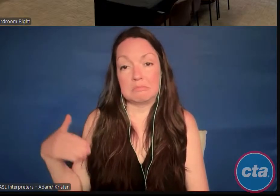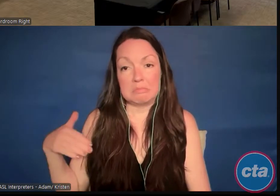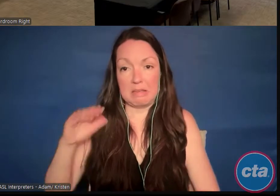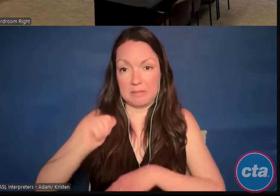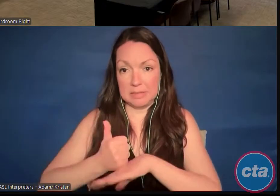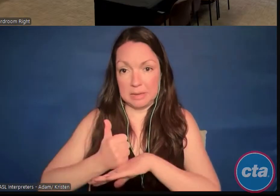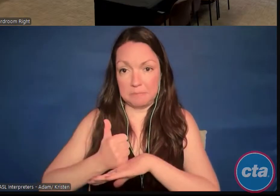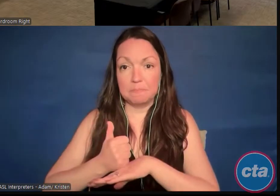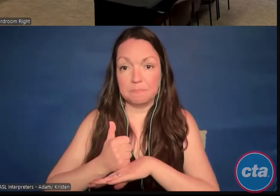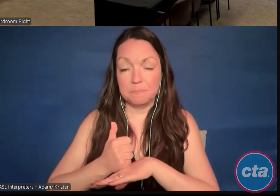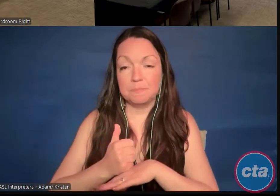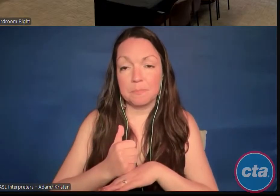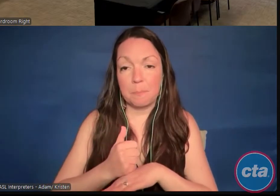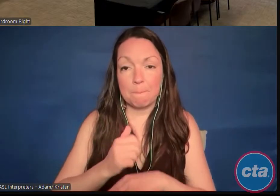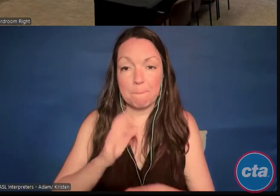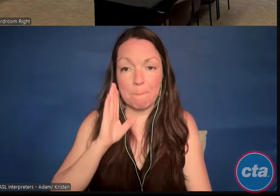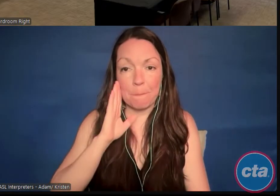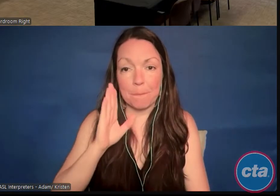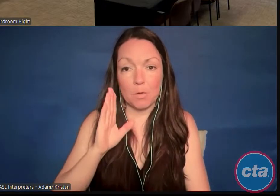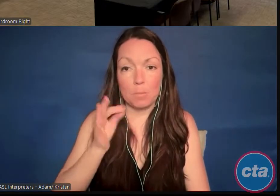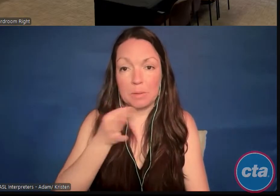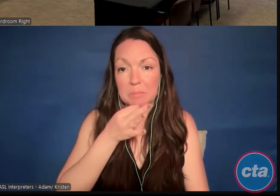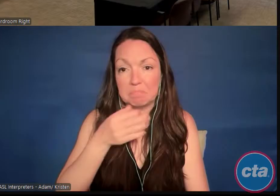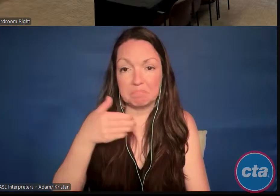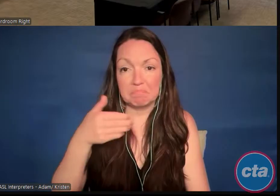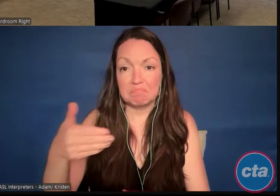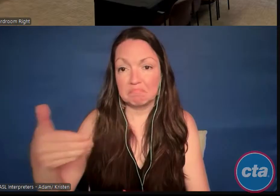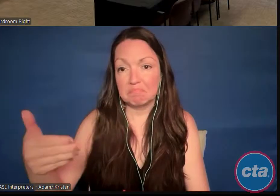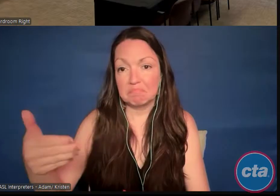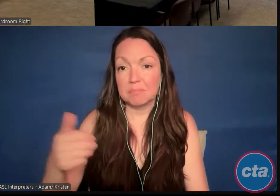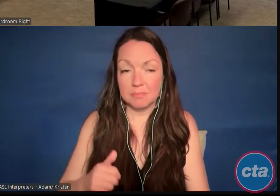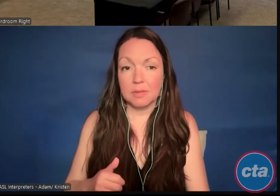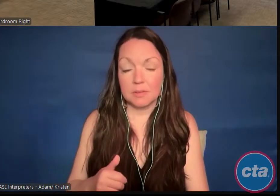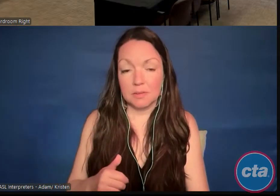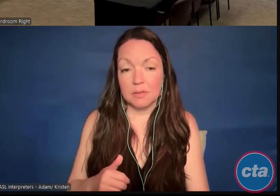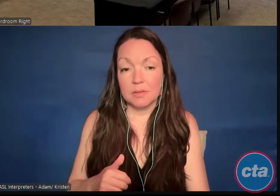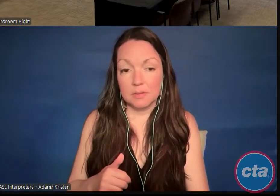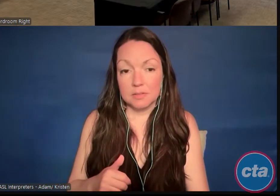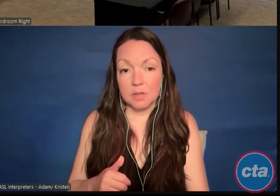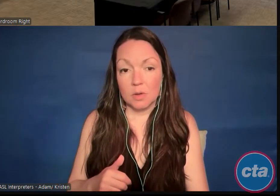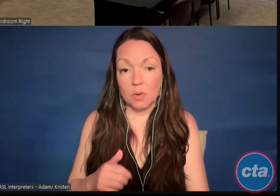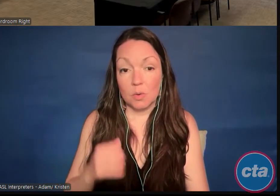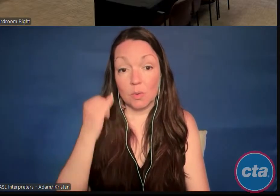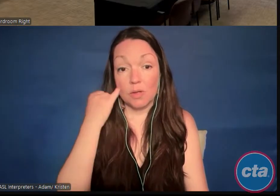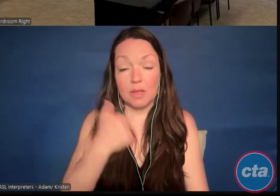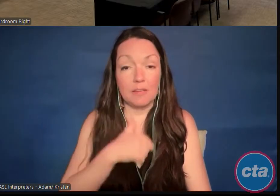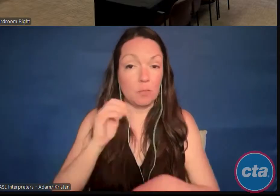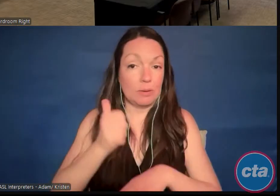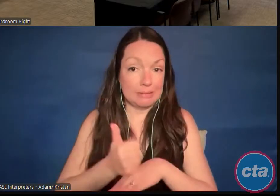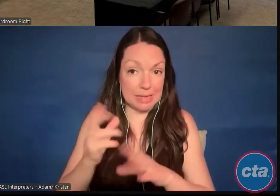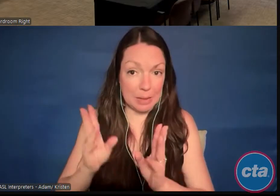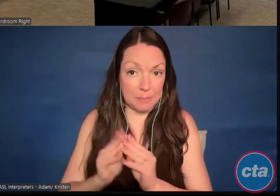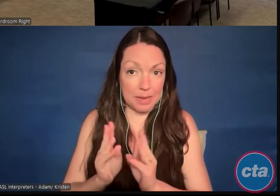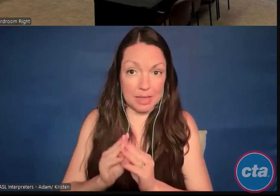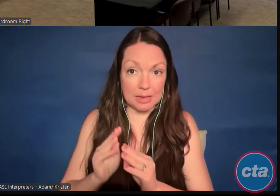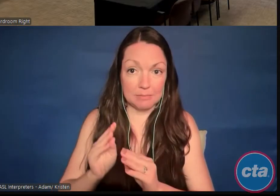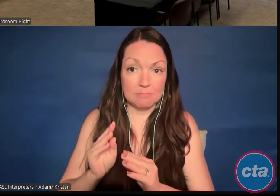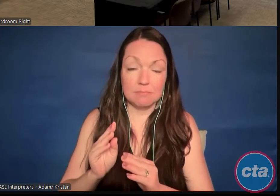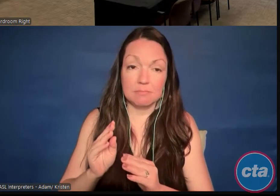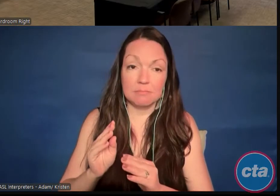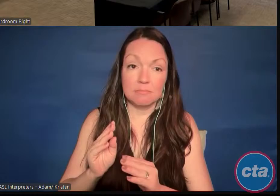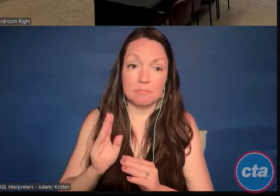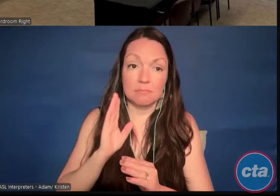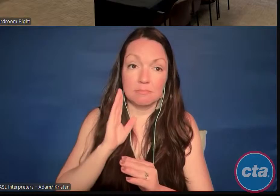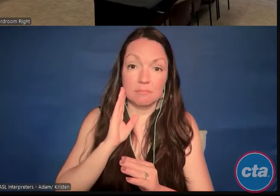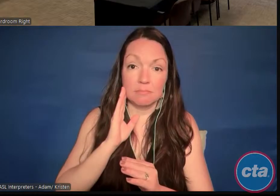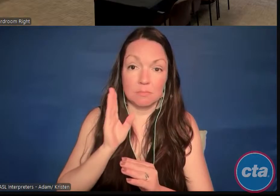date yet, but that will be in the coming days. So then if we do set a meeting, then we